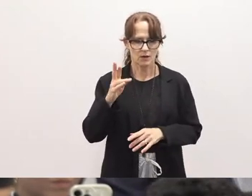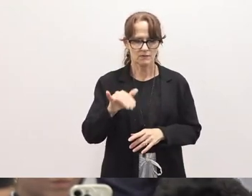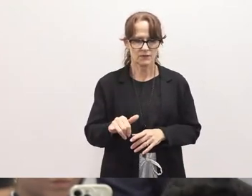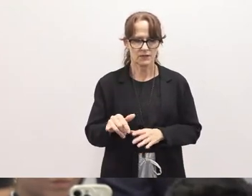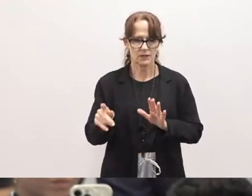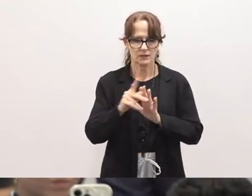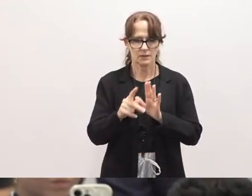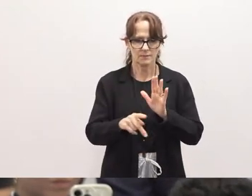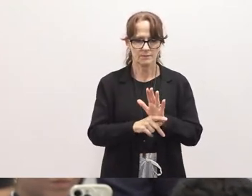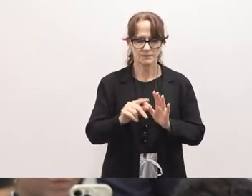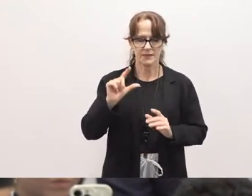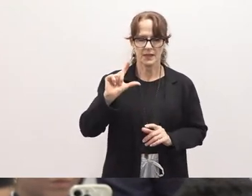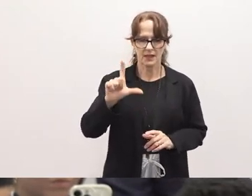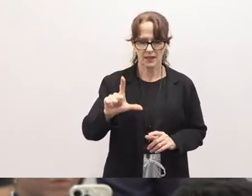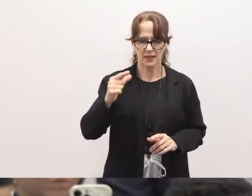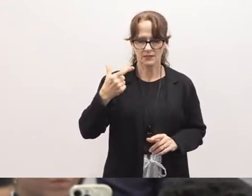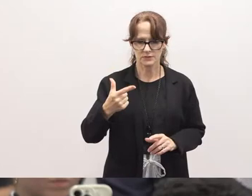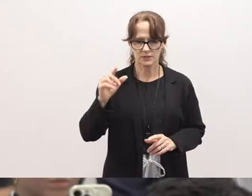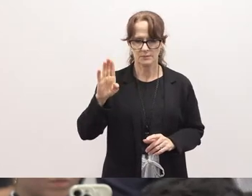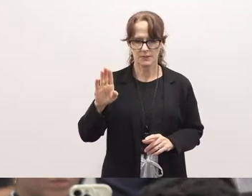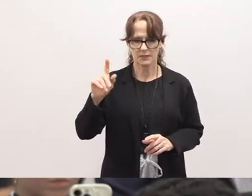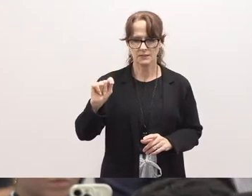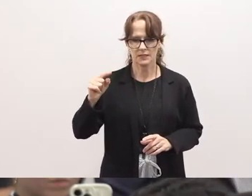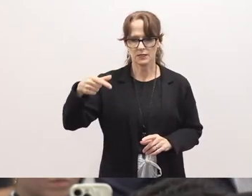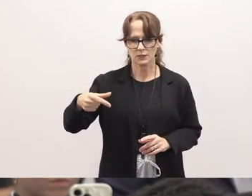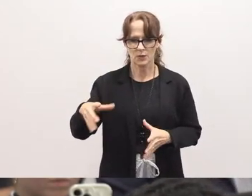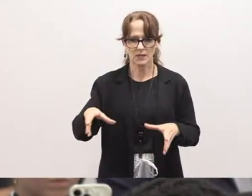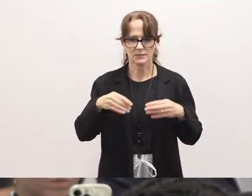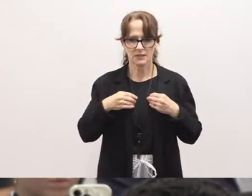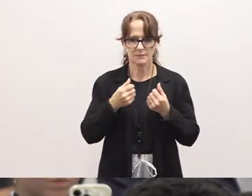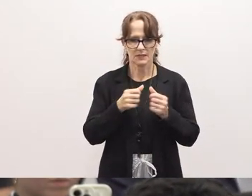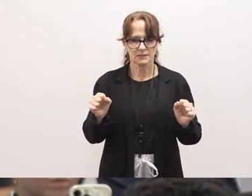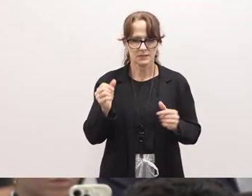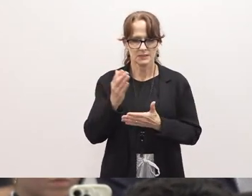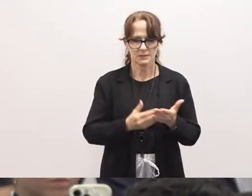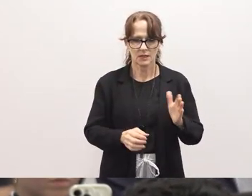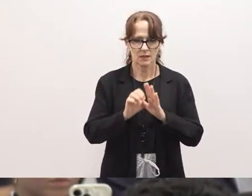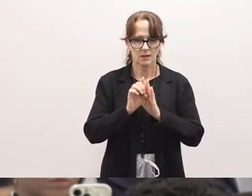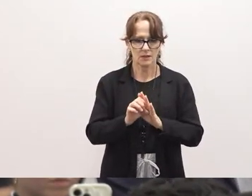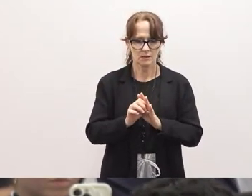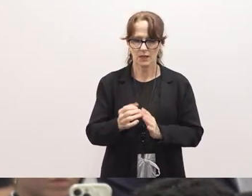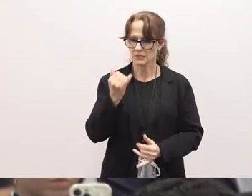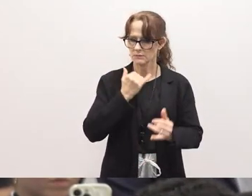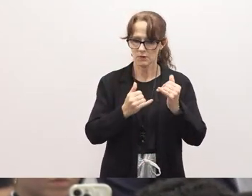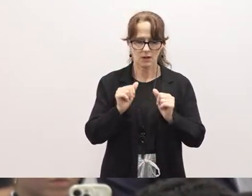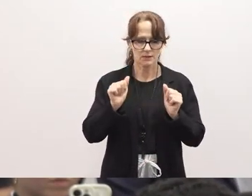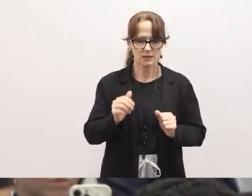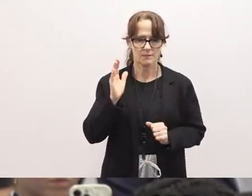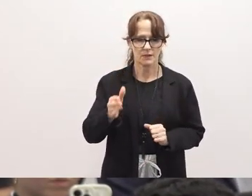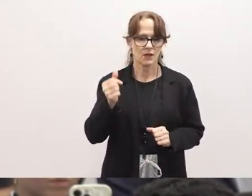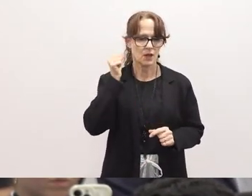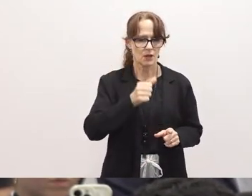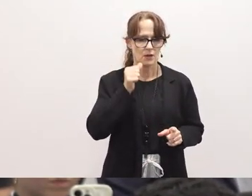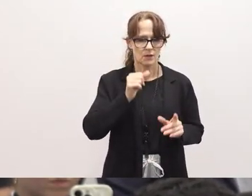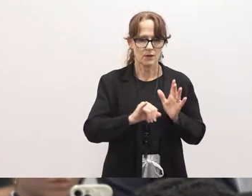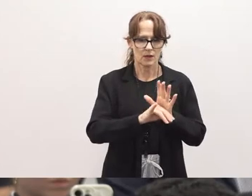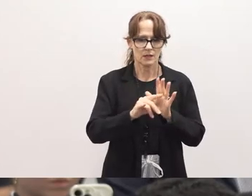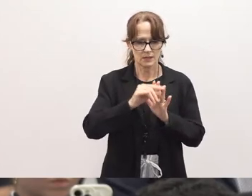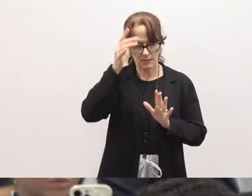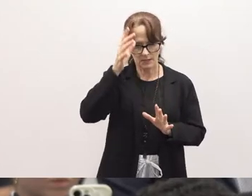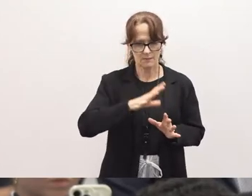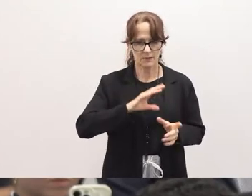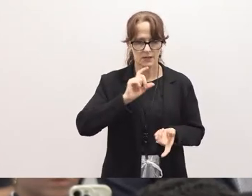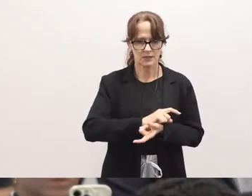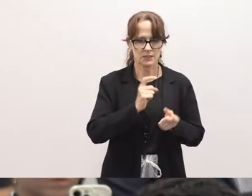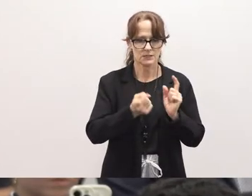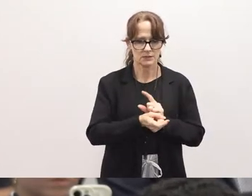make the LGBTQ plus community feel accepted and safe, but here are some examples of how wrong they can go. If a girl who identifies as a male were to